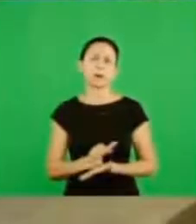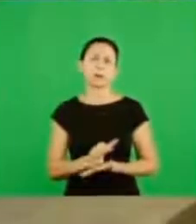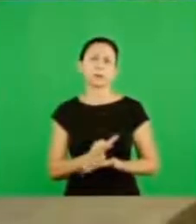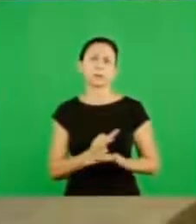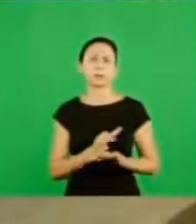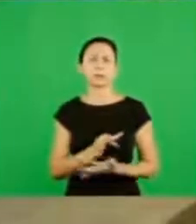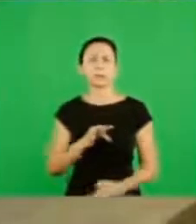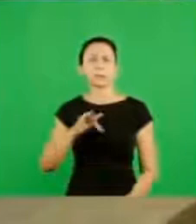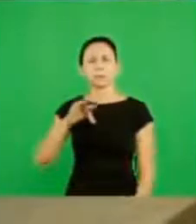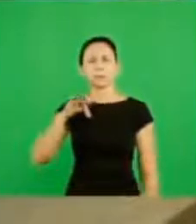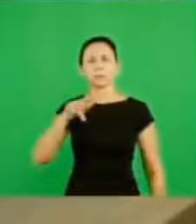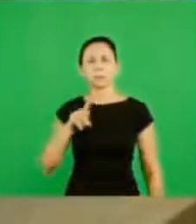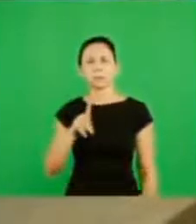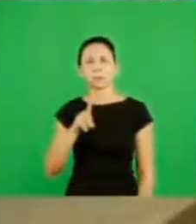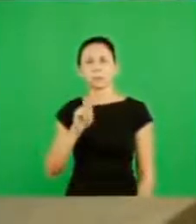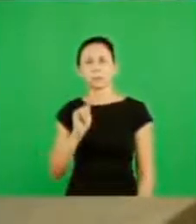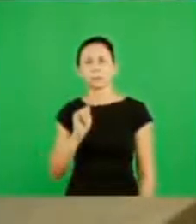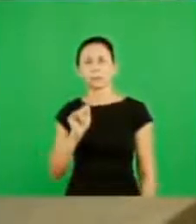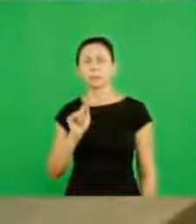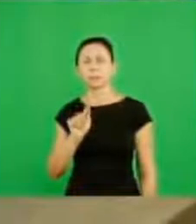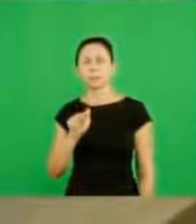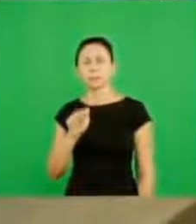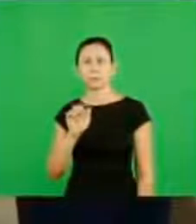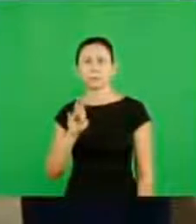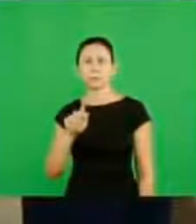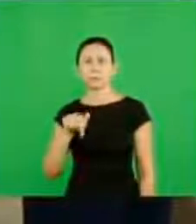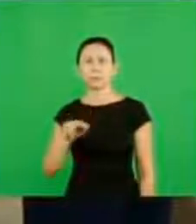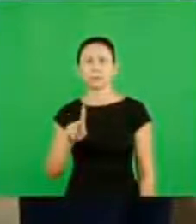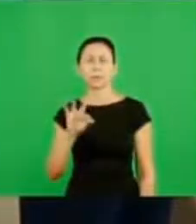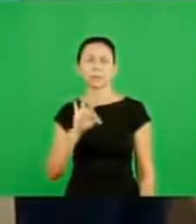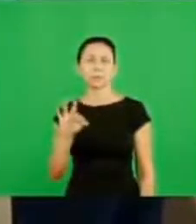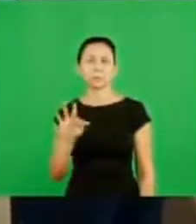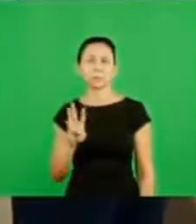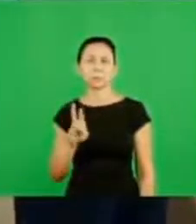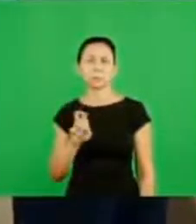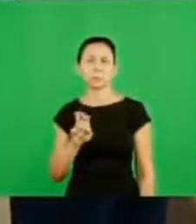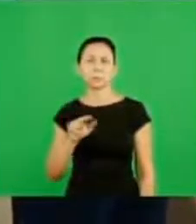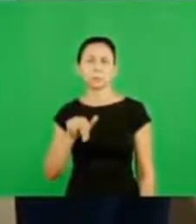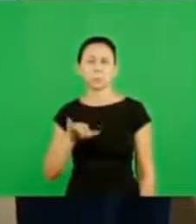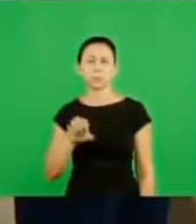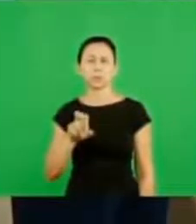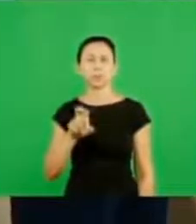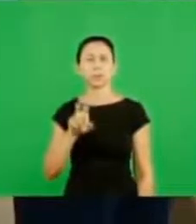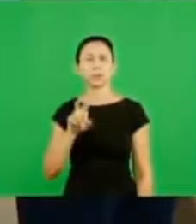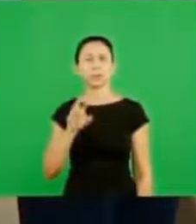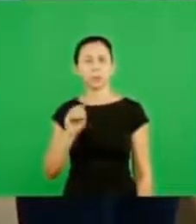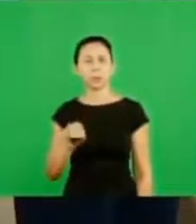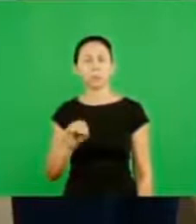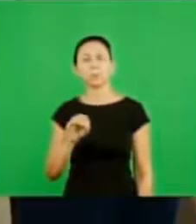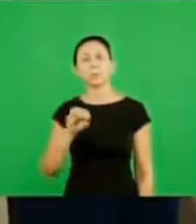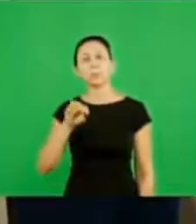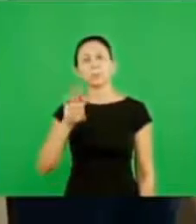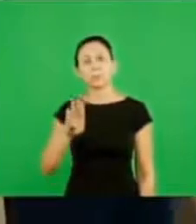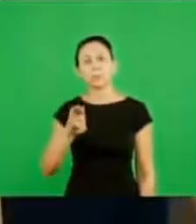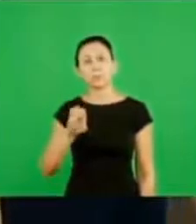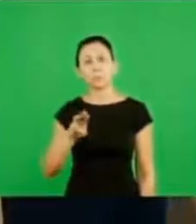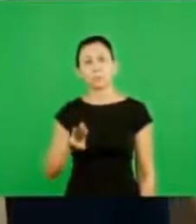not just philosophers, but theologians, Kierkegaard, Mart, Buchmann,